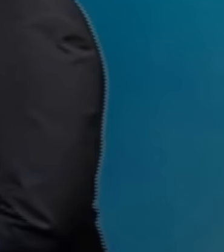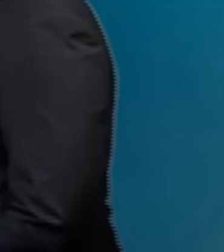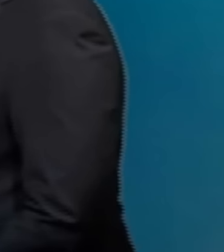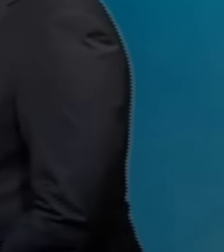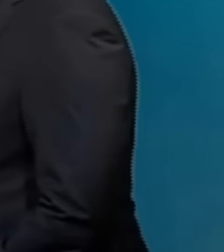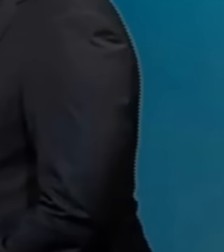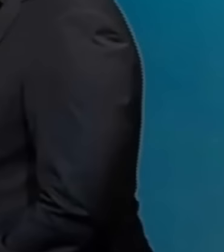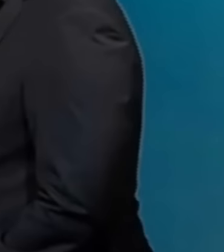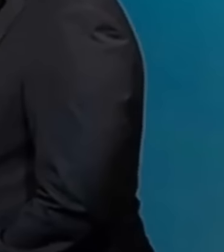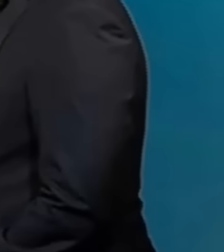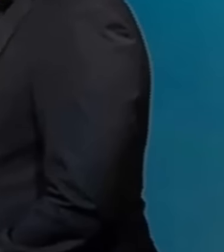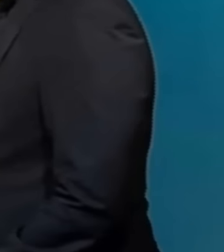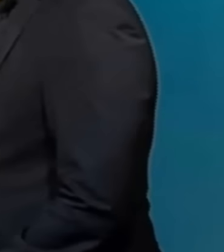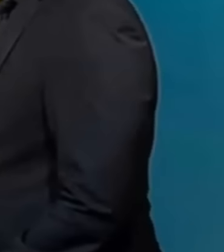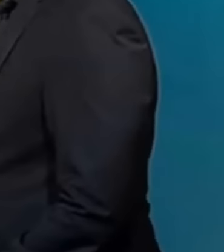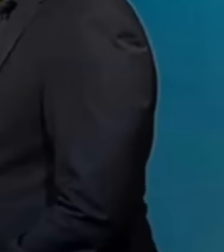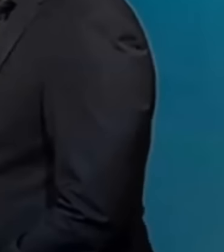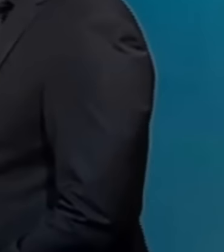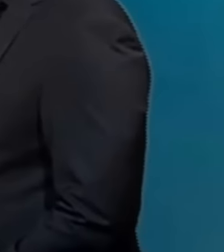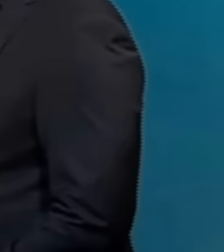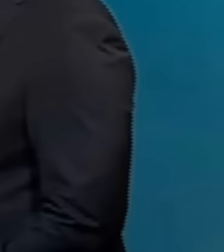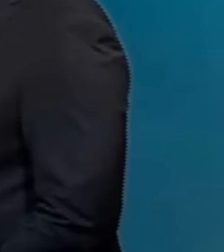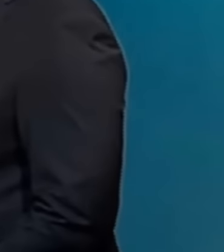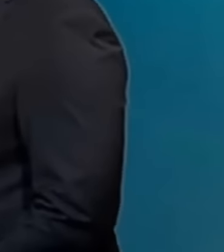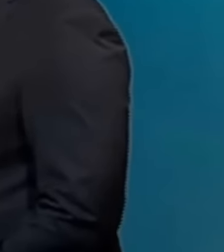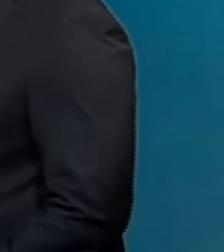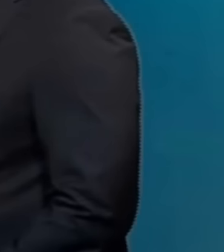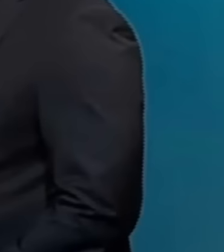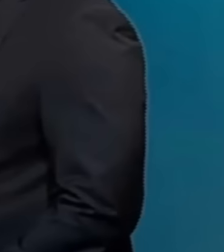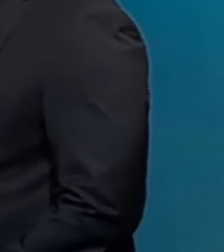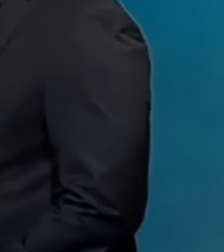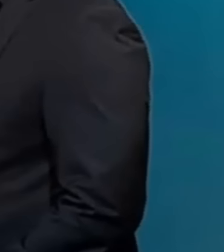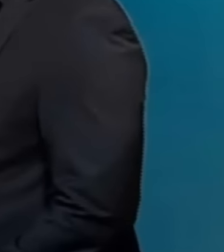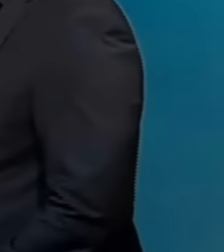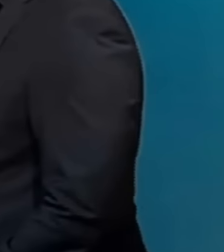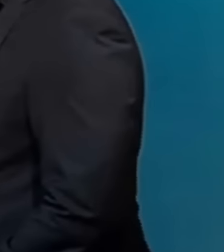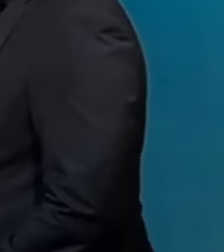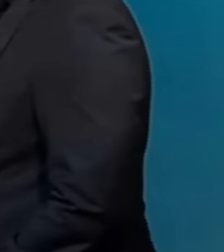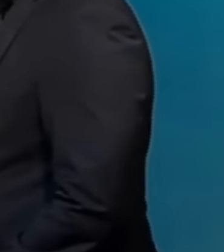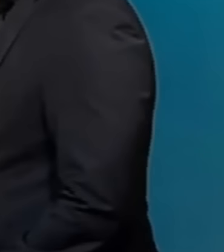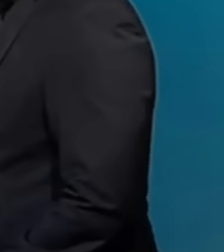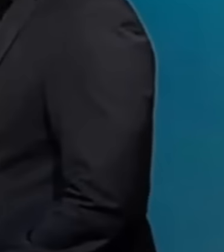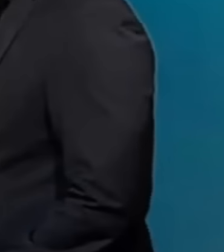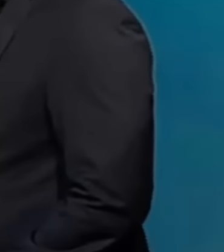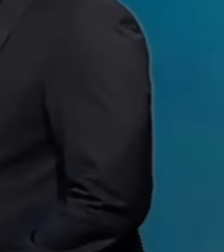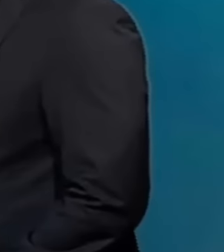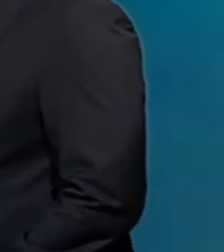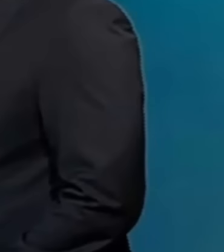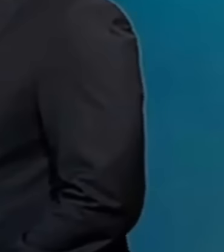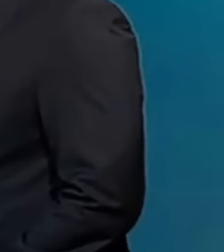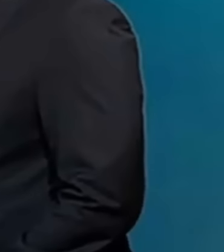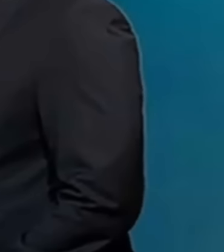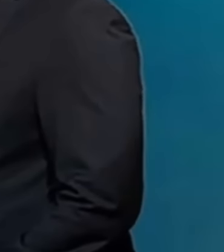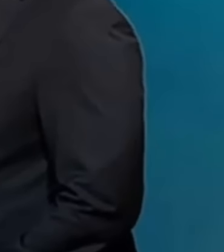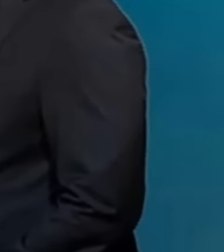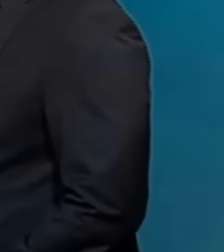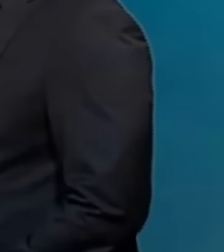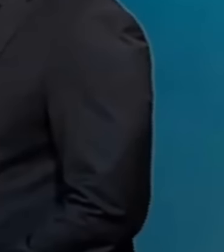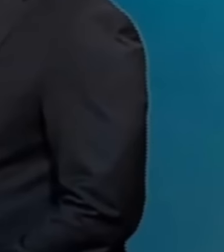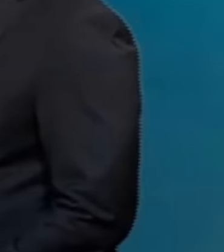a ka re tsa duletse ikgetileng go tla fitlhela ka haro thekong ba re shebile ho bolmana ha o bulatse buletseng tla fela re ha o shebile ka thoko mabopo e tla be le fela moya mona le maneo